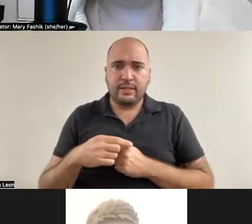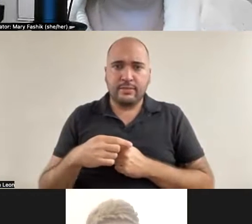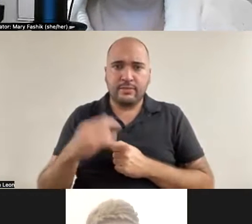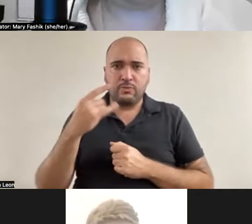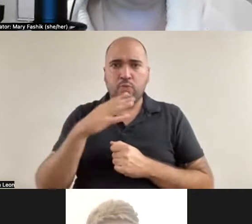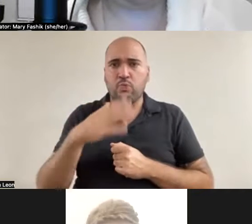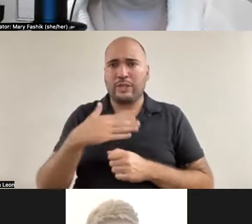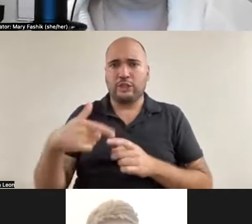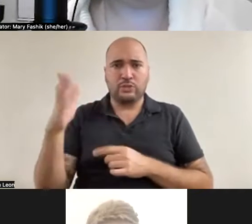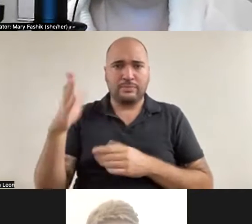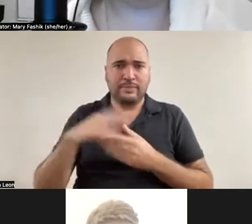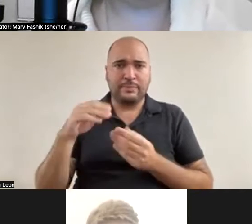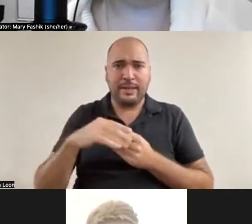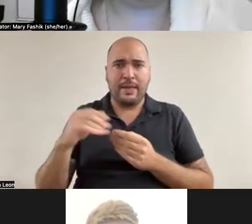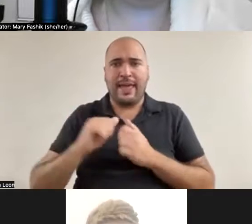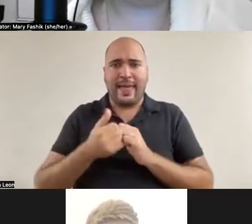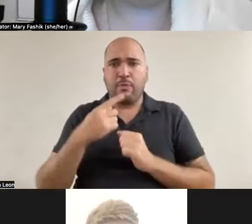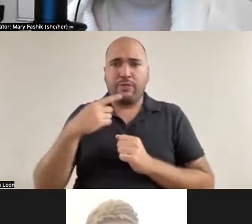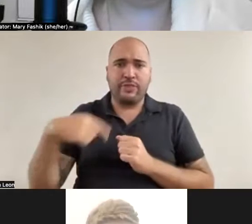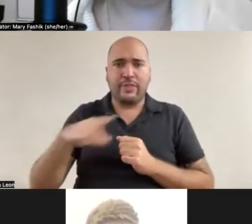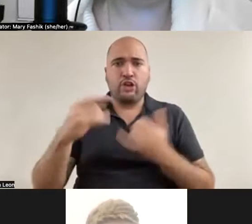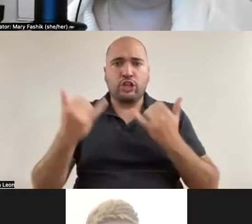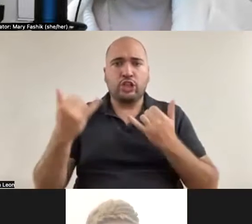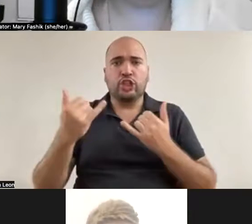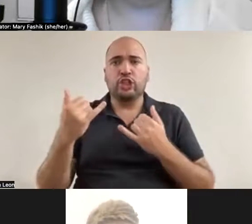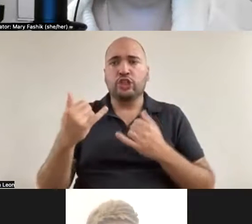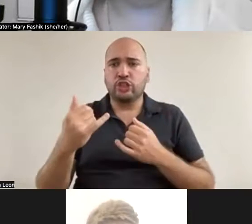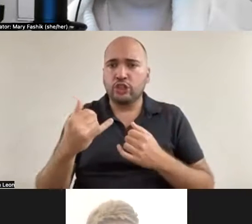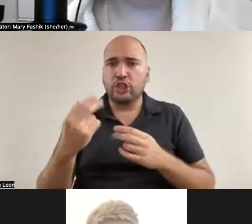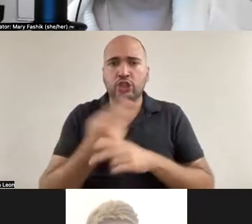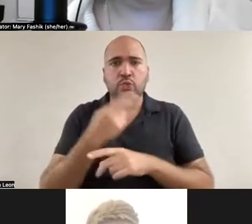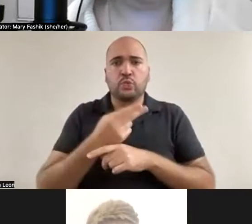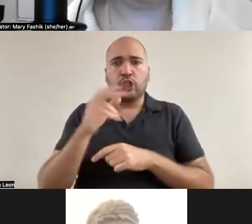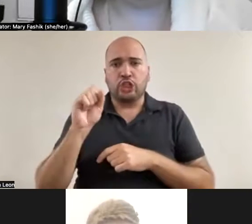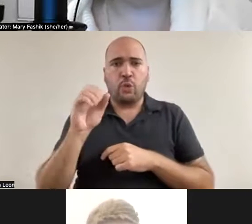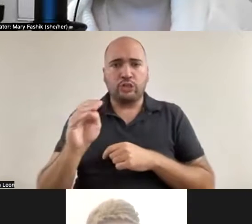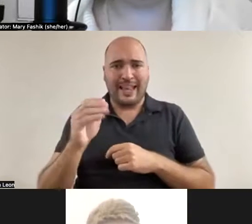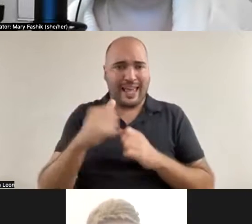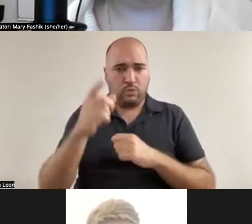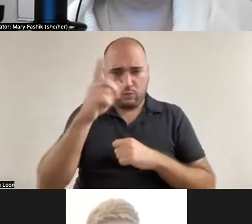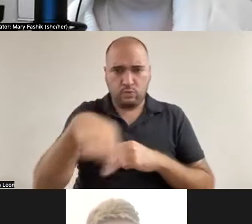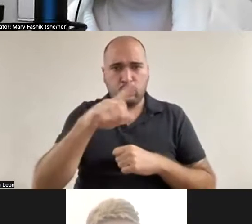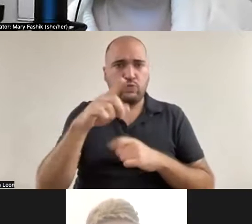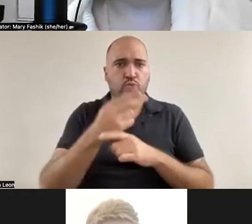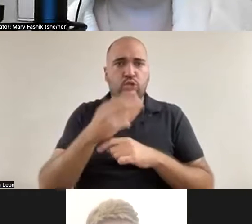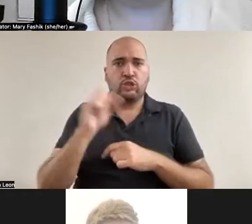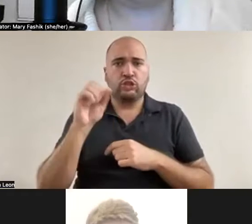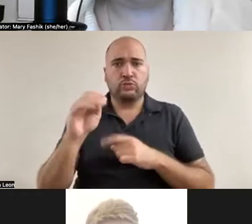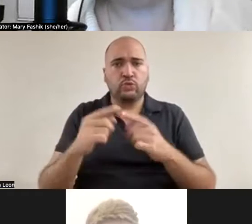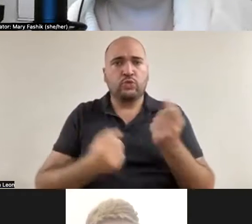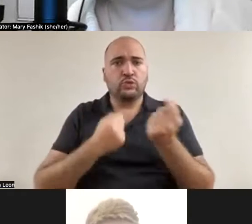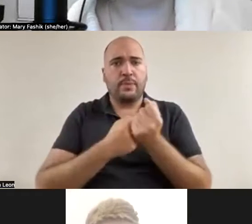talk about how they are currently using social media to support